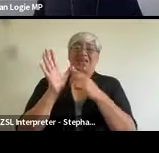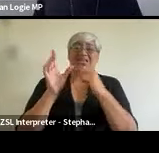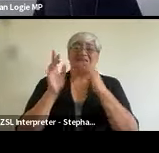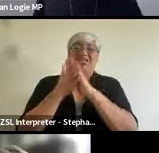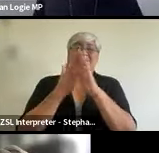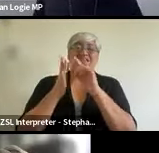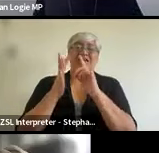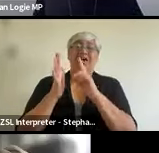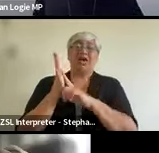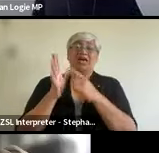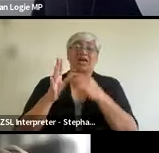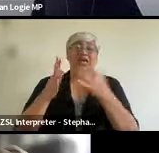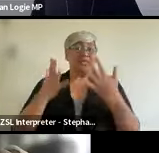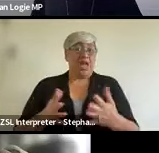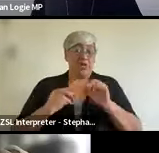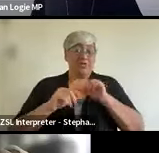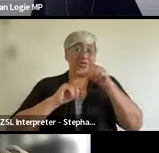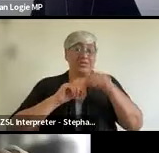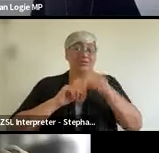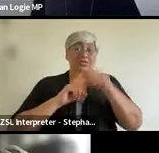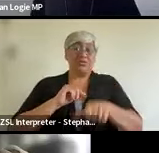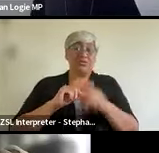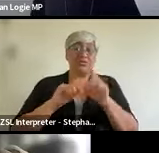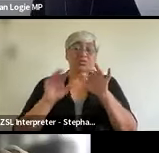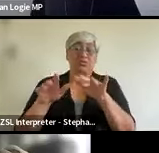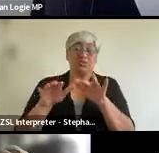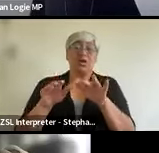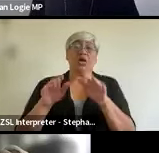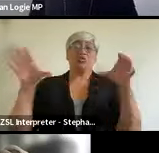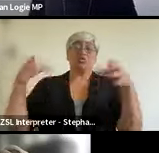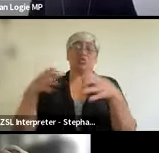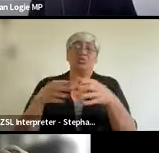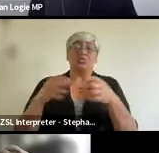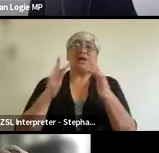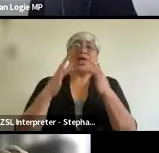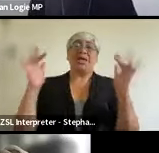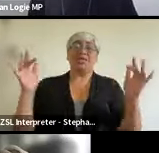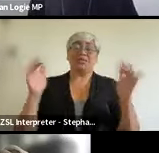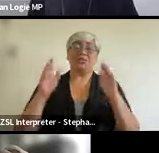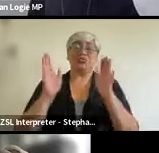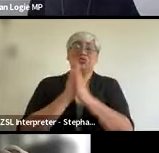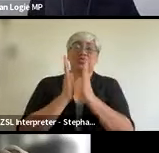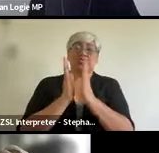in Aotearoa, New Zealand and Polynesia. Are you online?